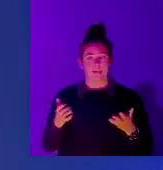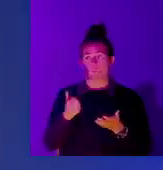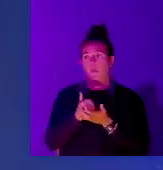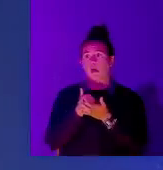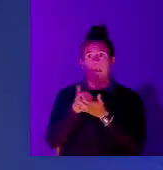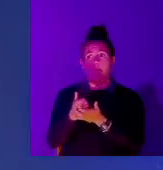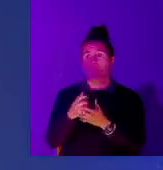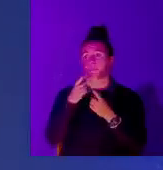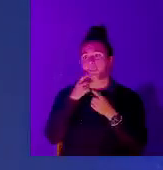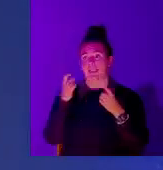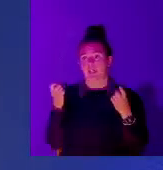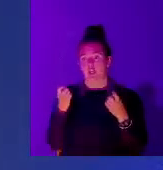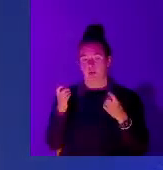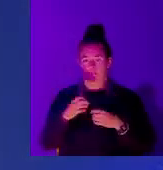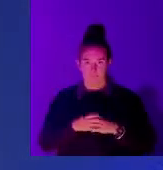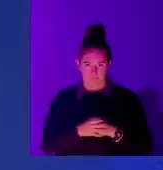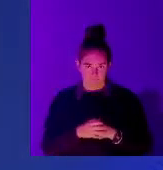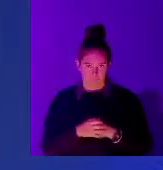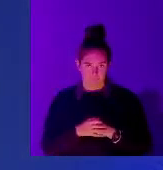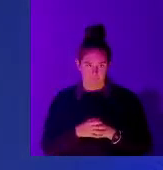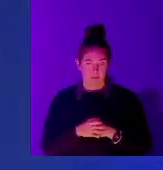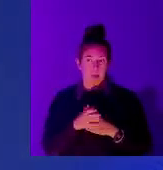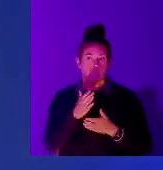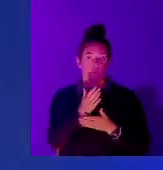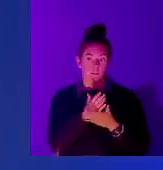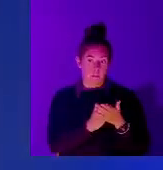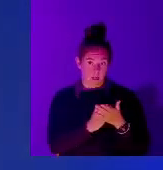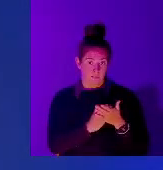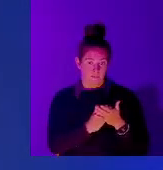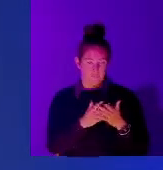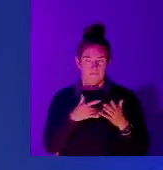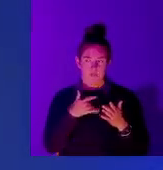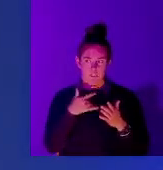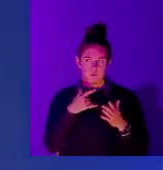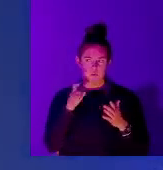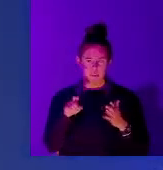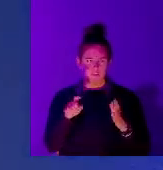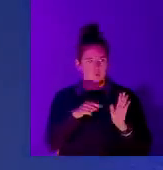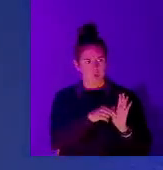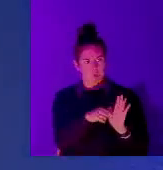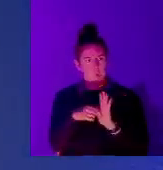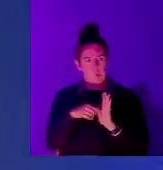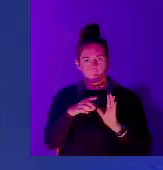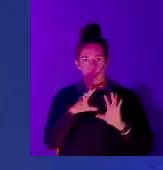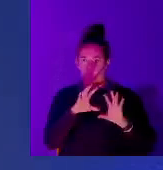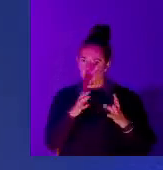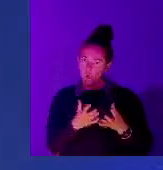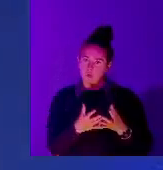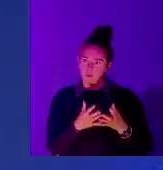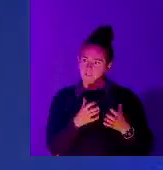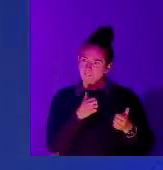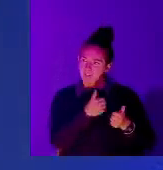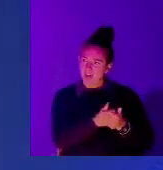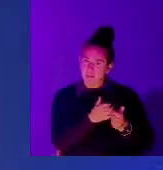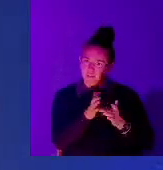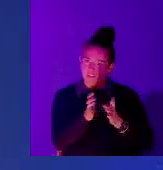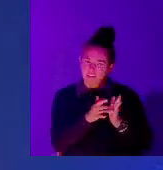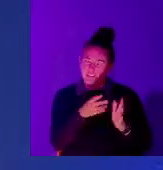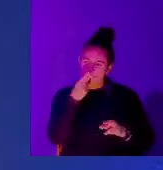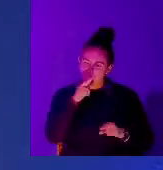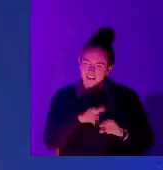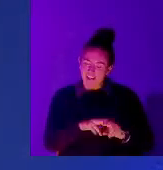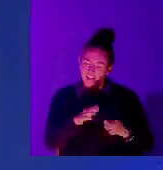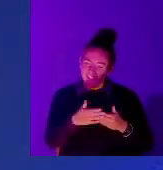Some feel that we need to show the world that following Jesus is fun and easy, requiring